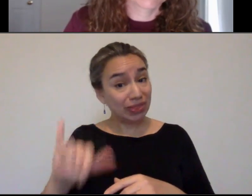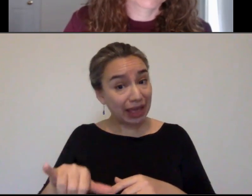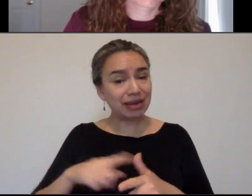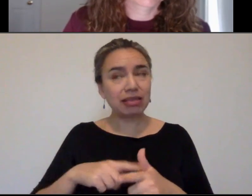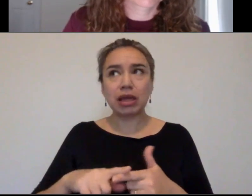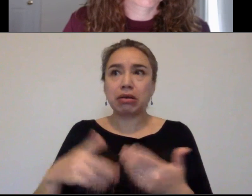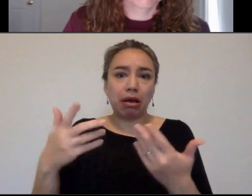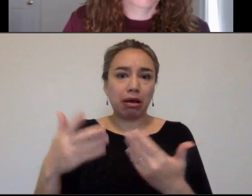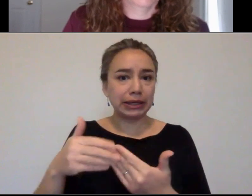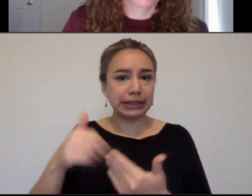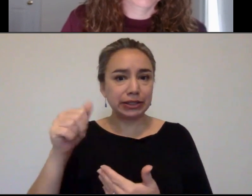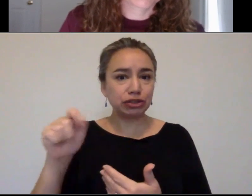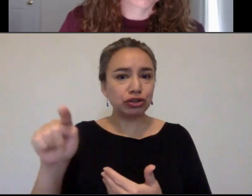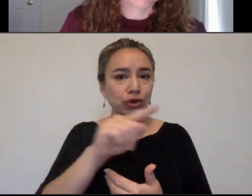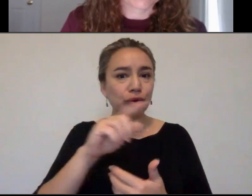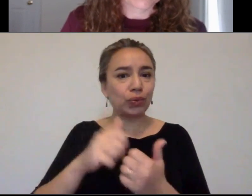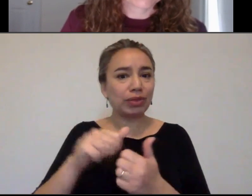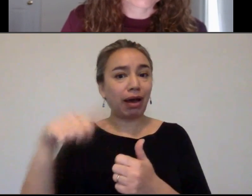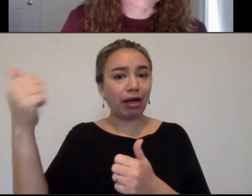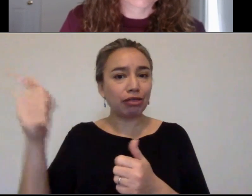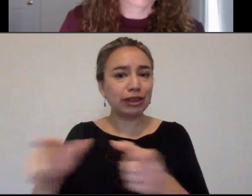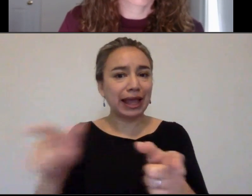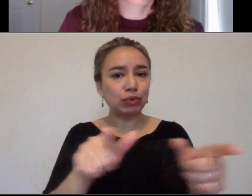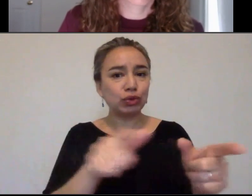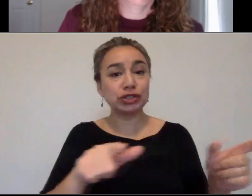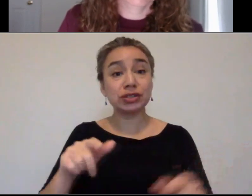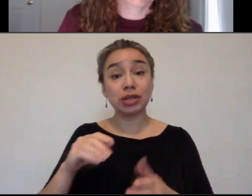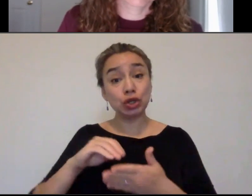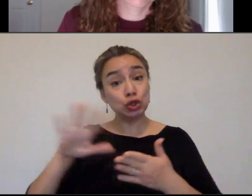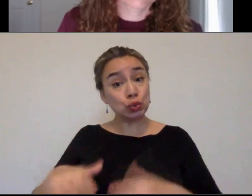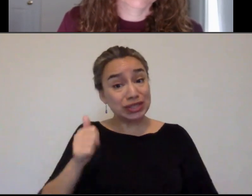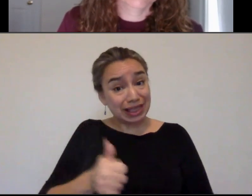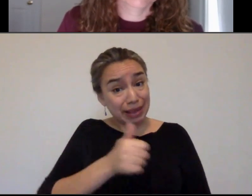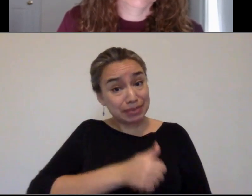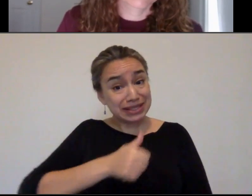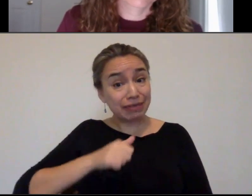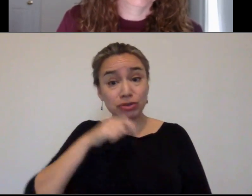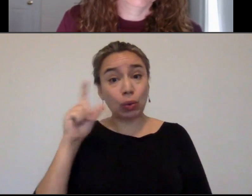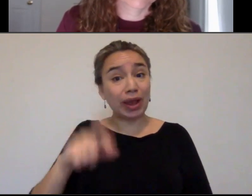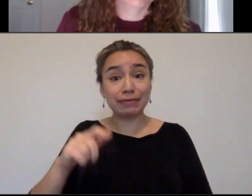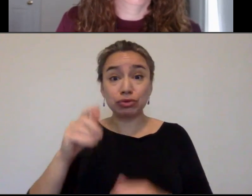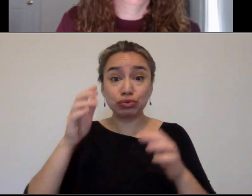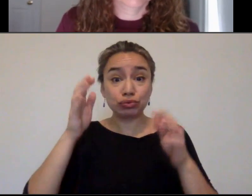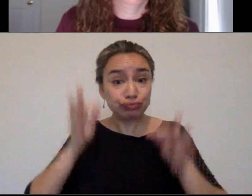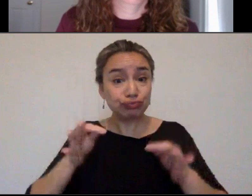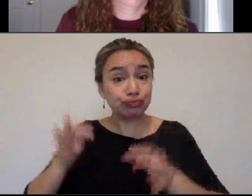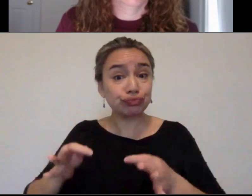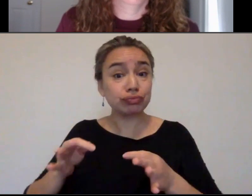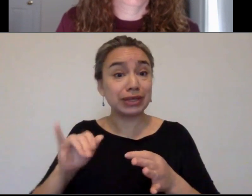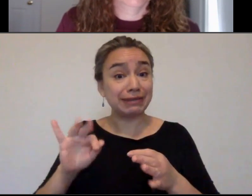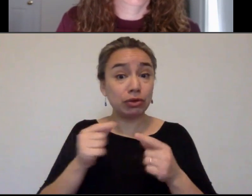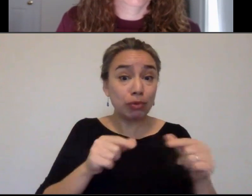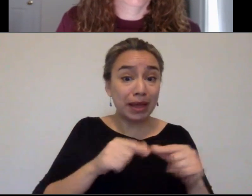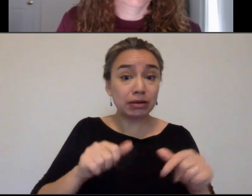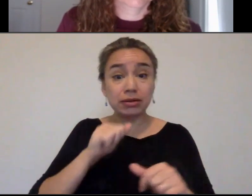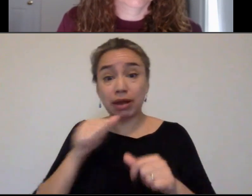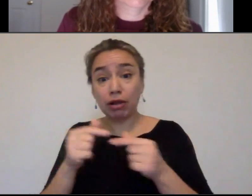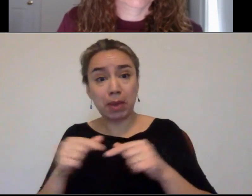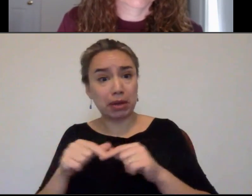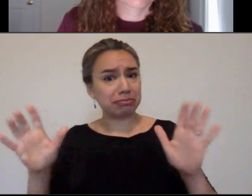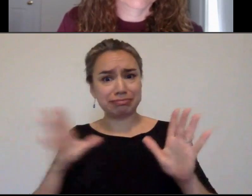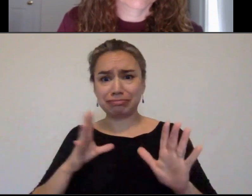Because if you're not requiring the students to make the grammaticality judgments, then it doesn't matter. You give them